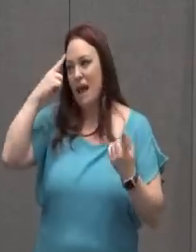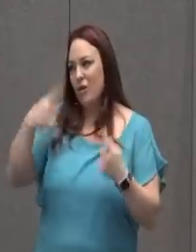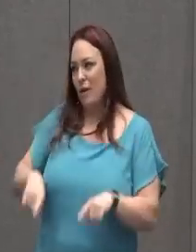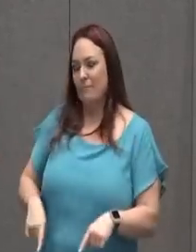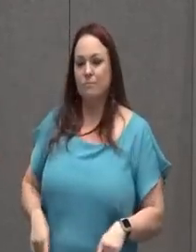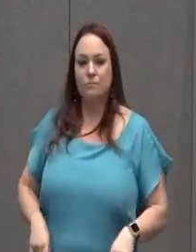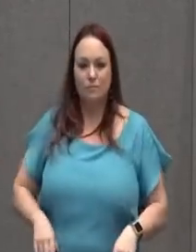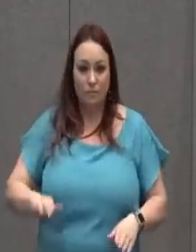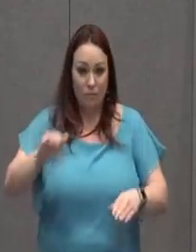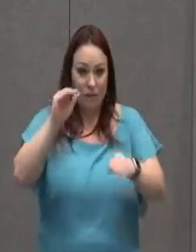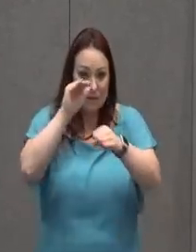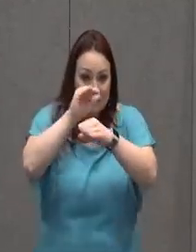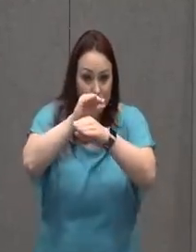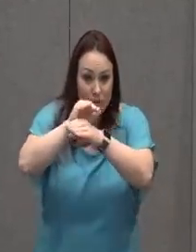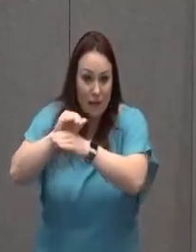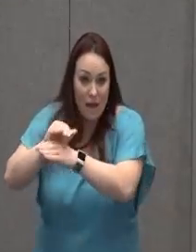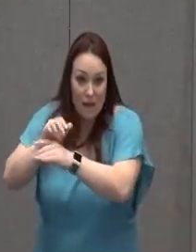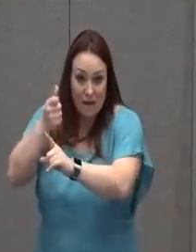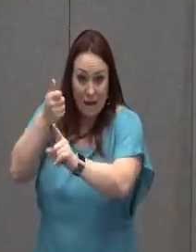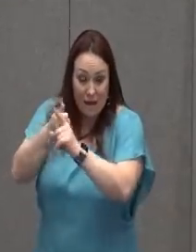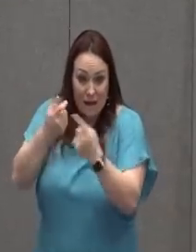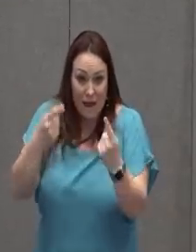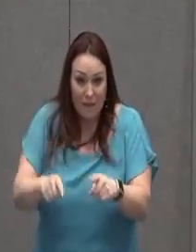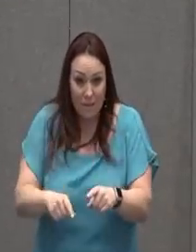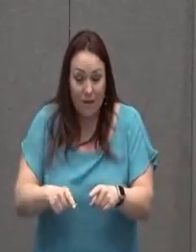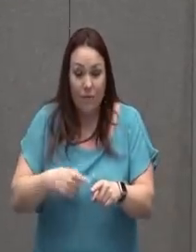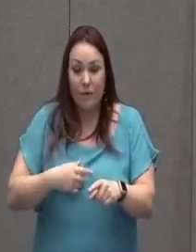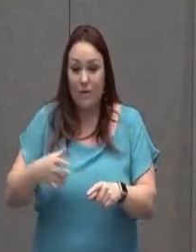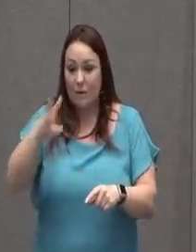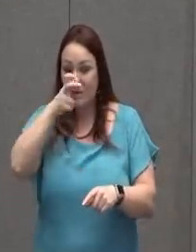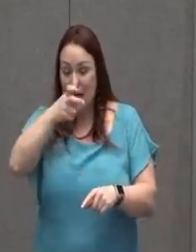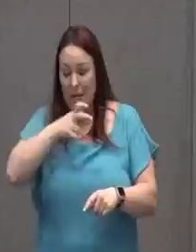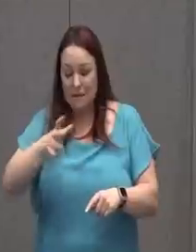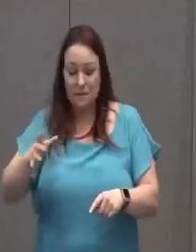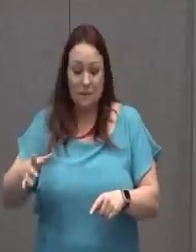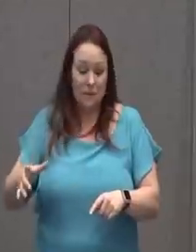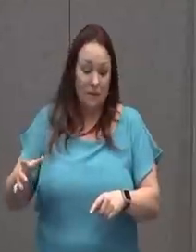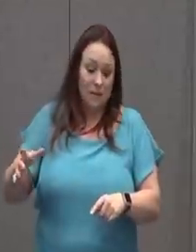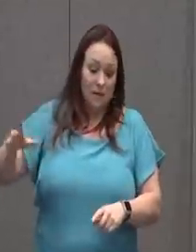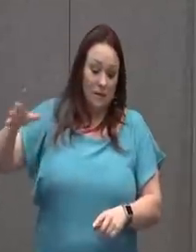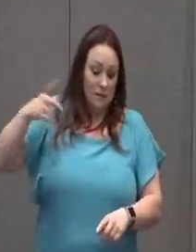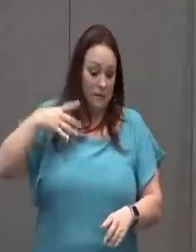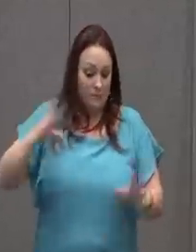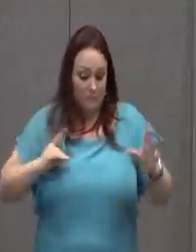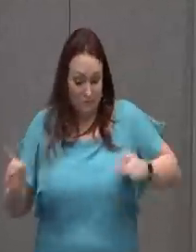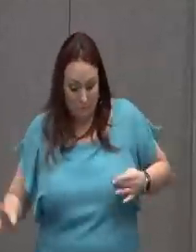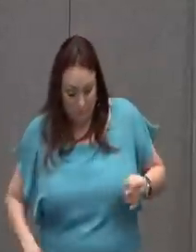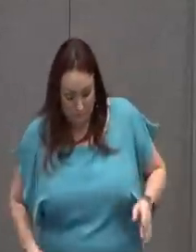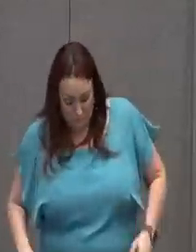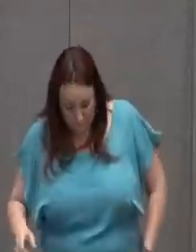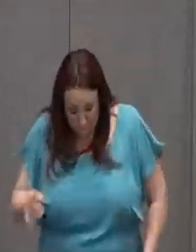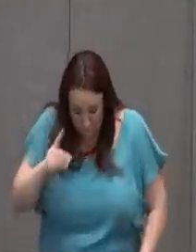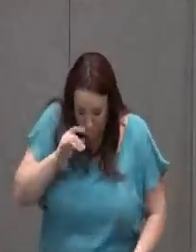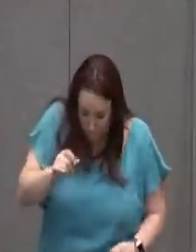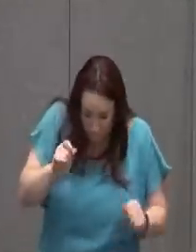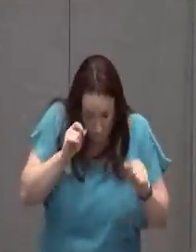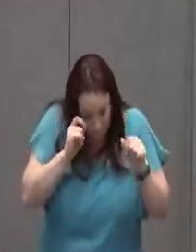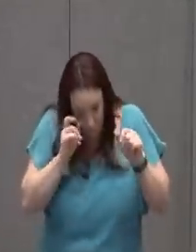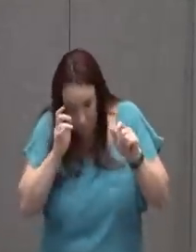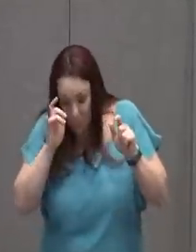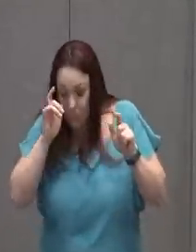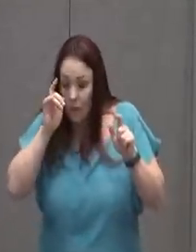Night had returned when the battered ants awoke to a familiar sound, the footsteps of their fellow insects returning for more